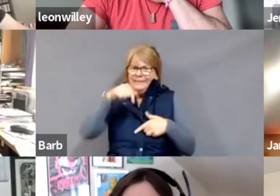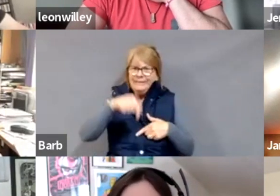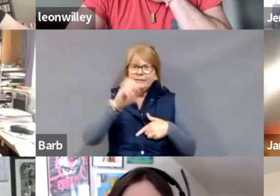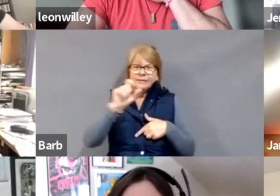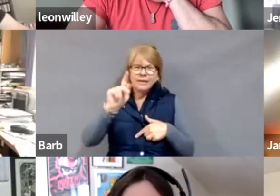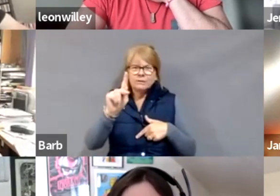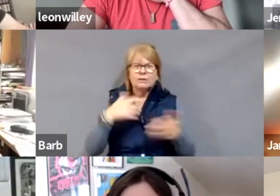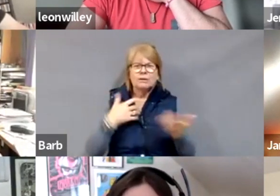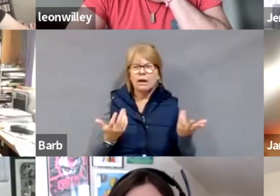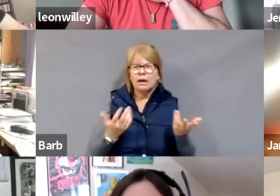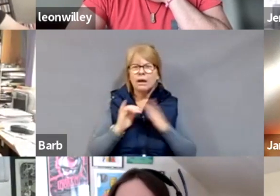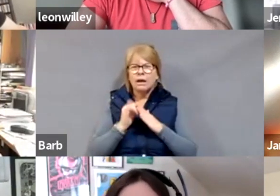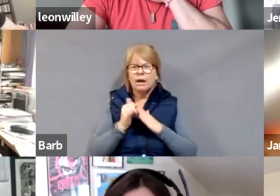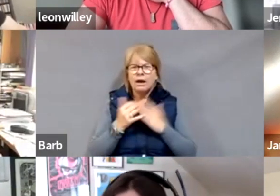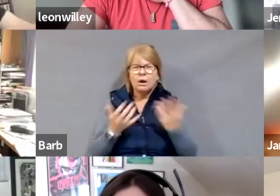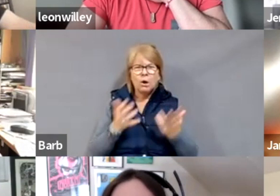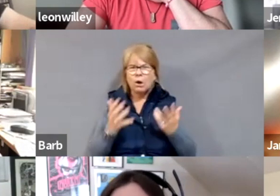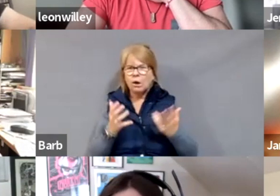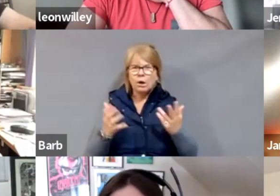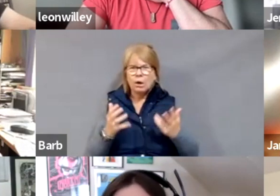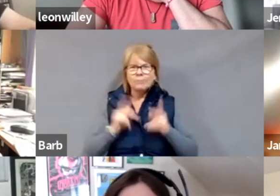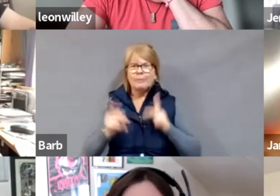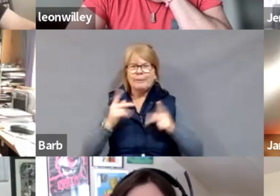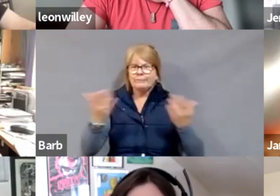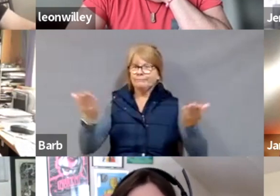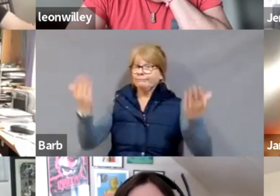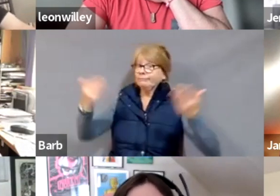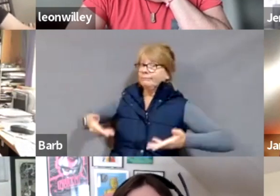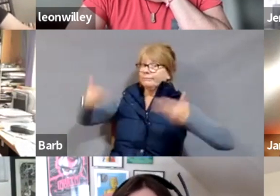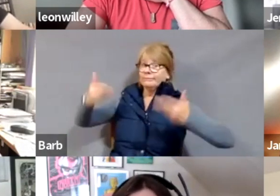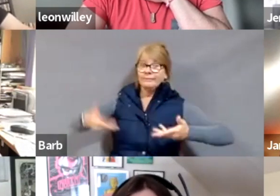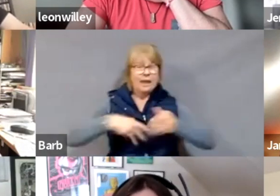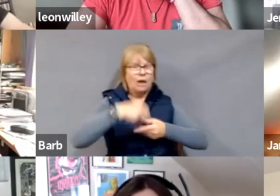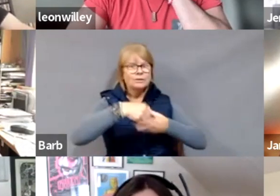to even being seen outside of the province.